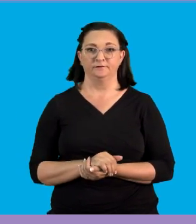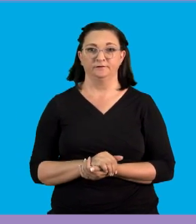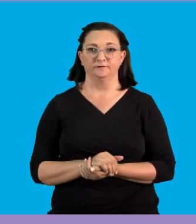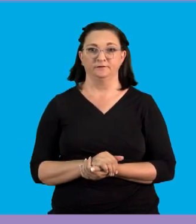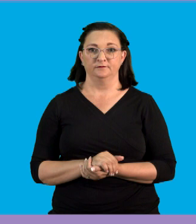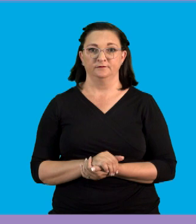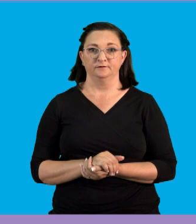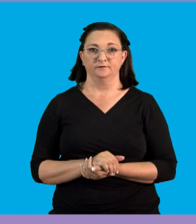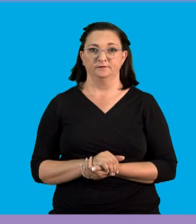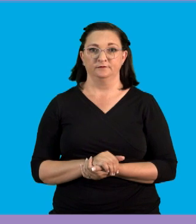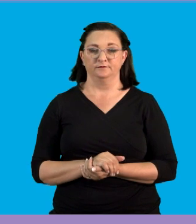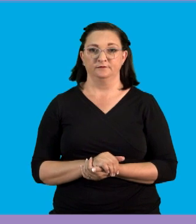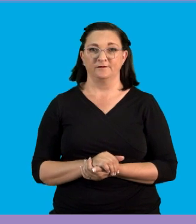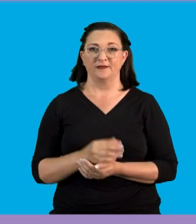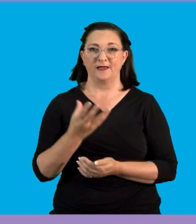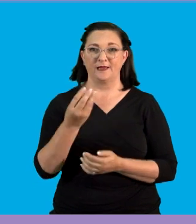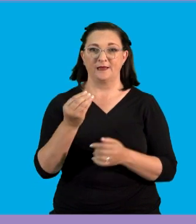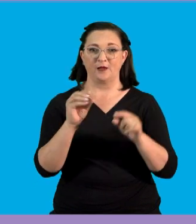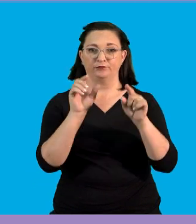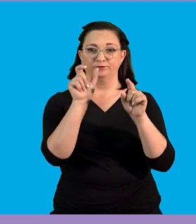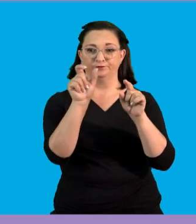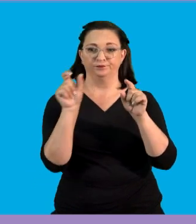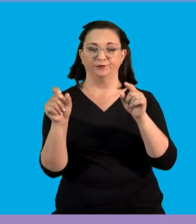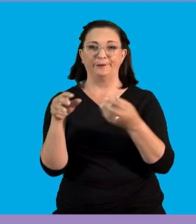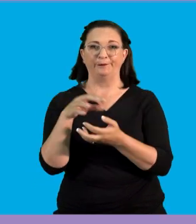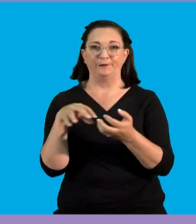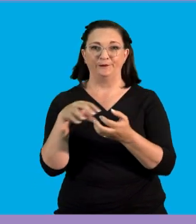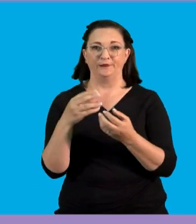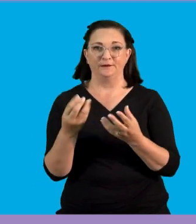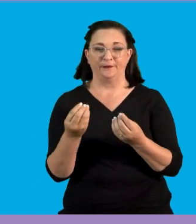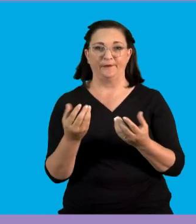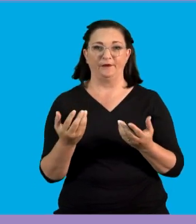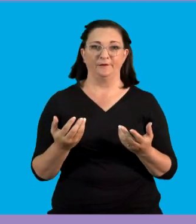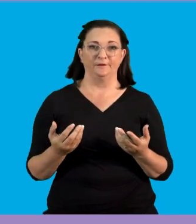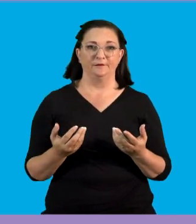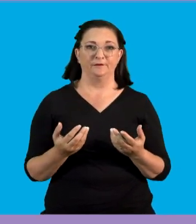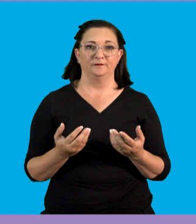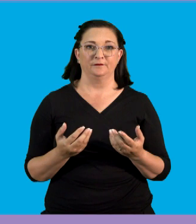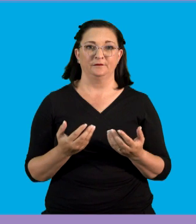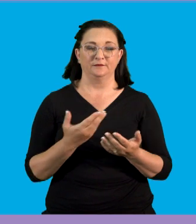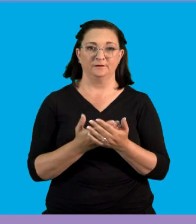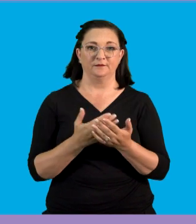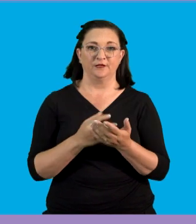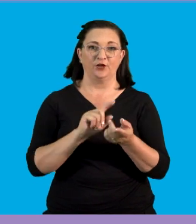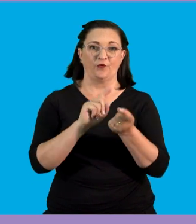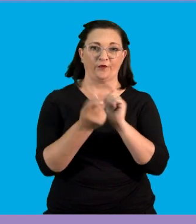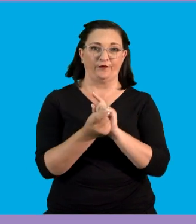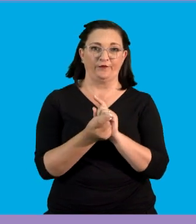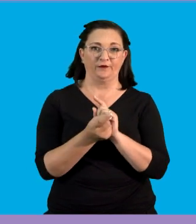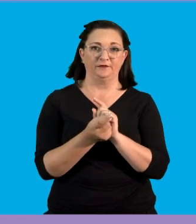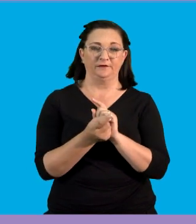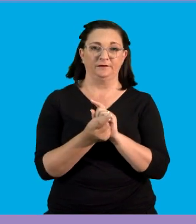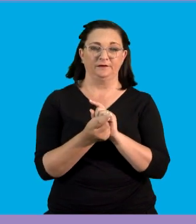centimeters. So because these numbers are mixed numbers, what we can do is to quickly convert them